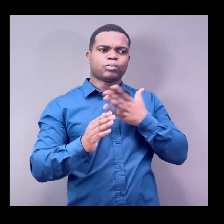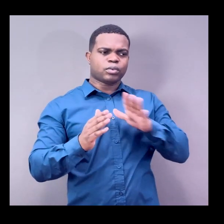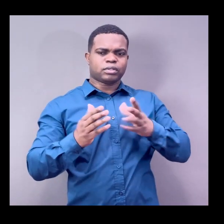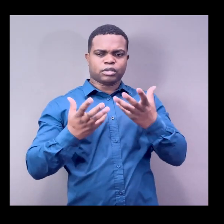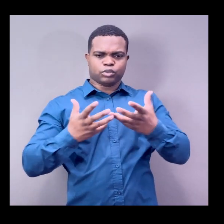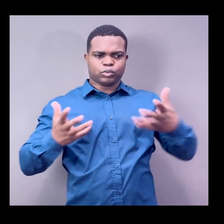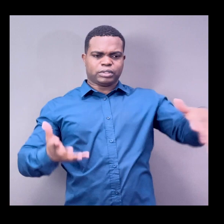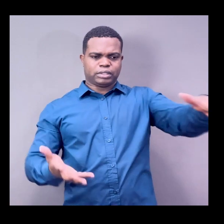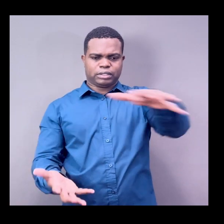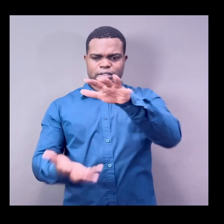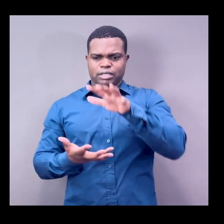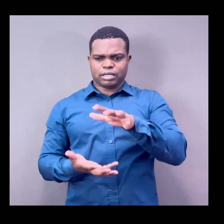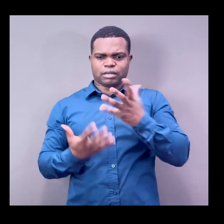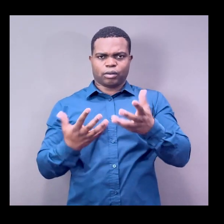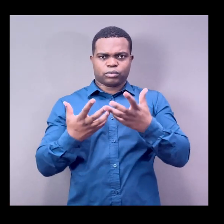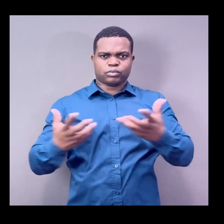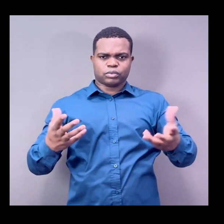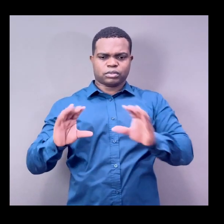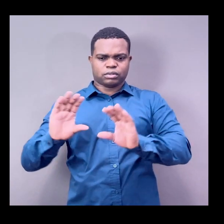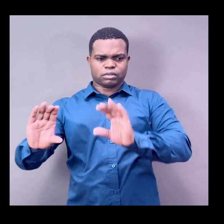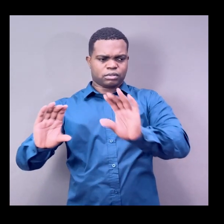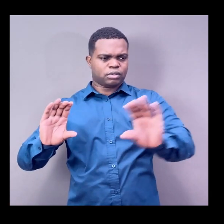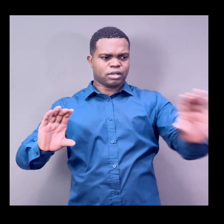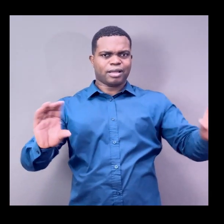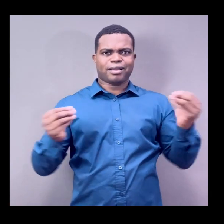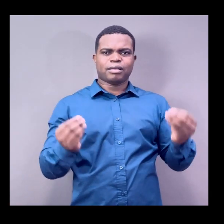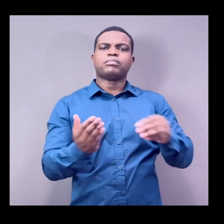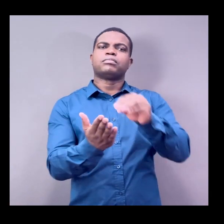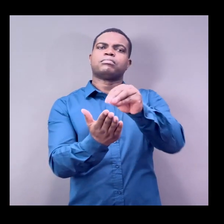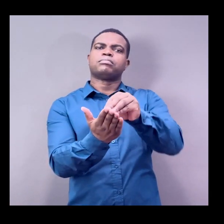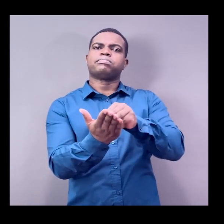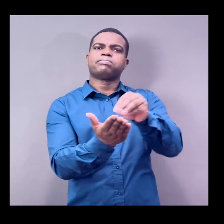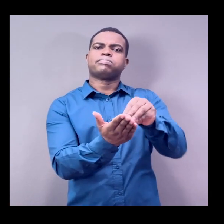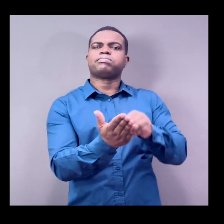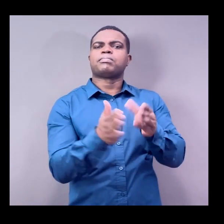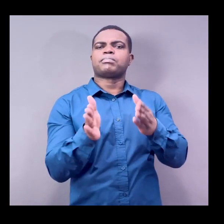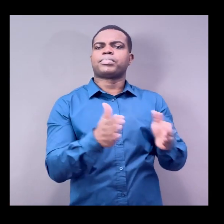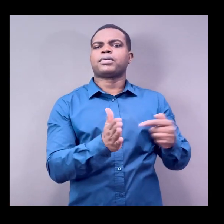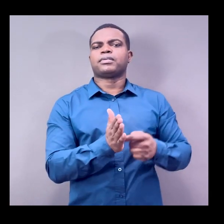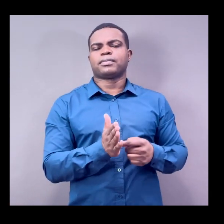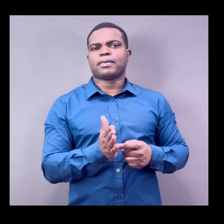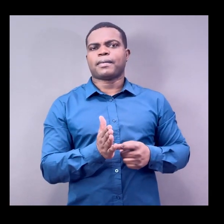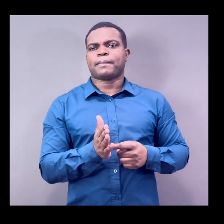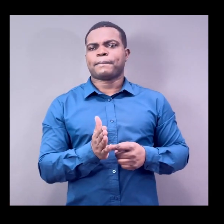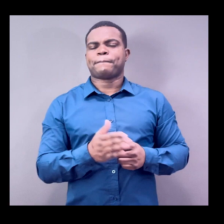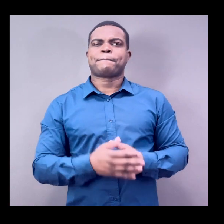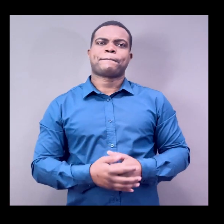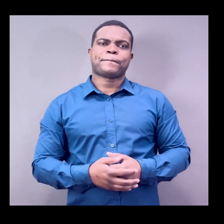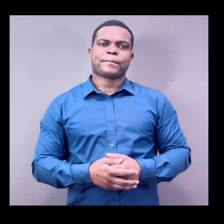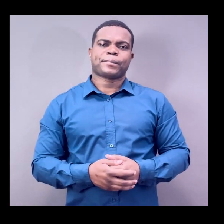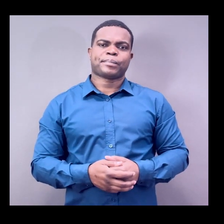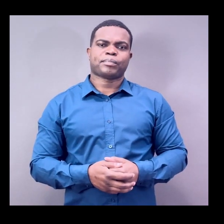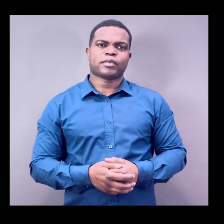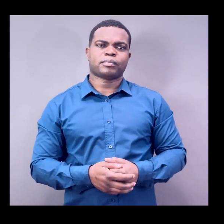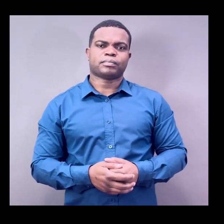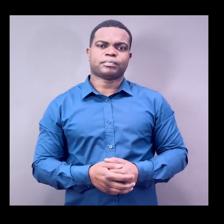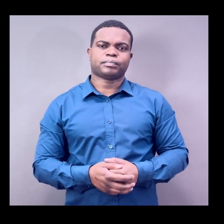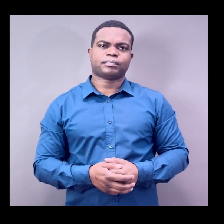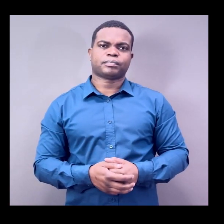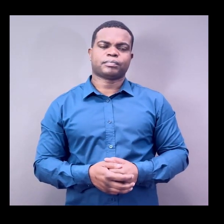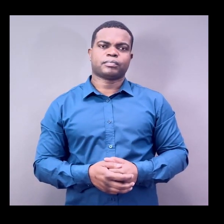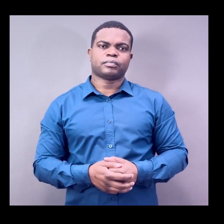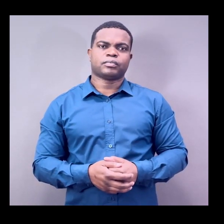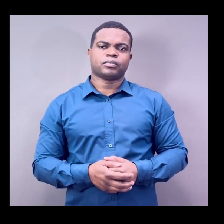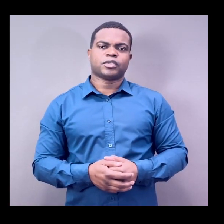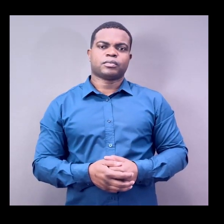have towards allocating resources. If you are going to be using resources within the community, you are going